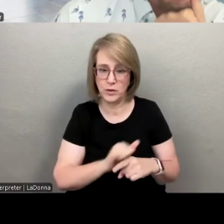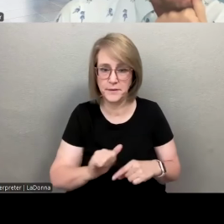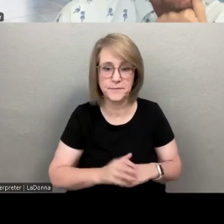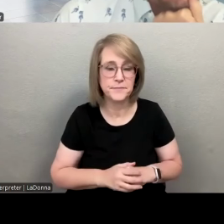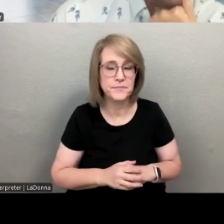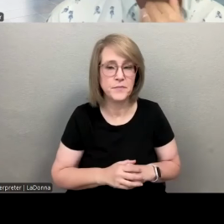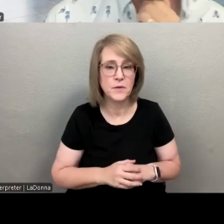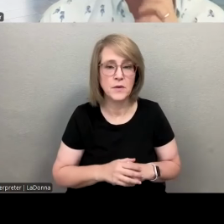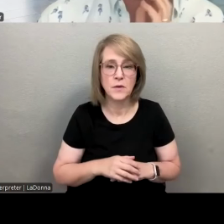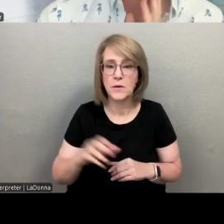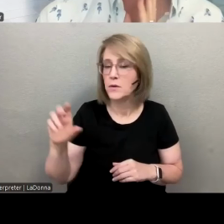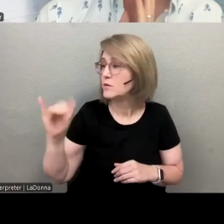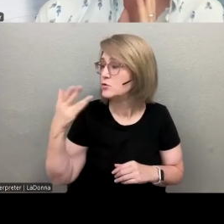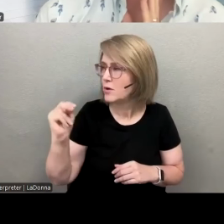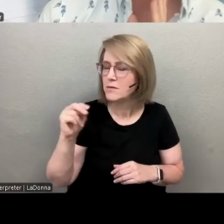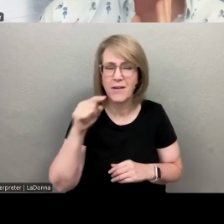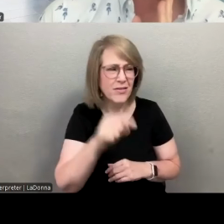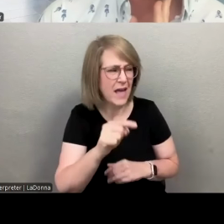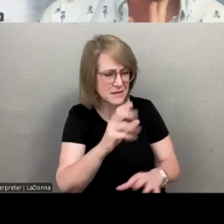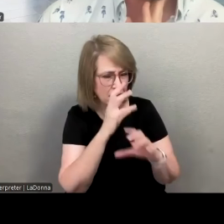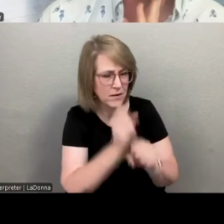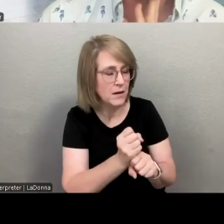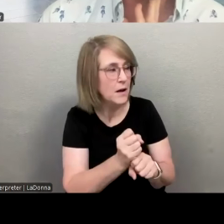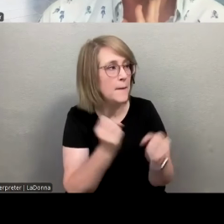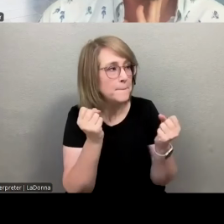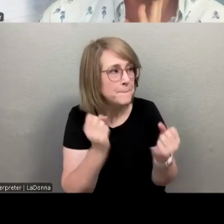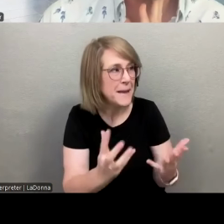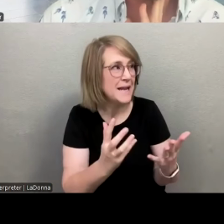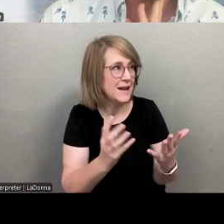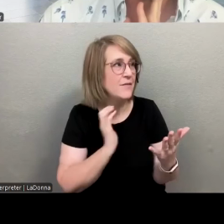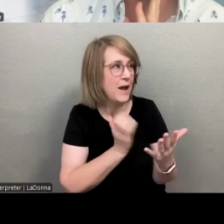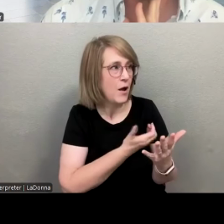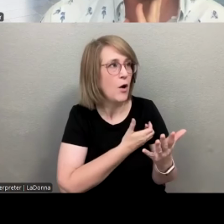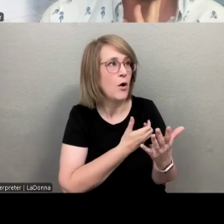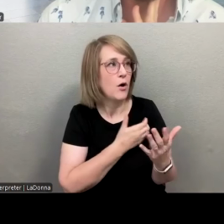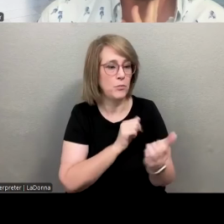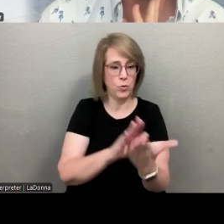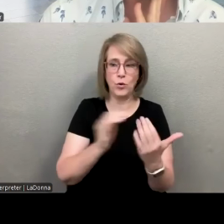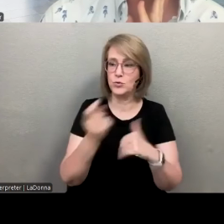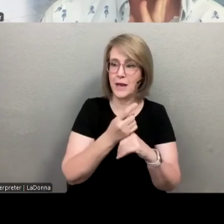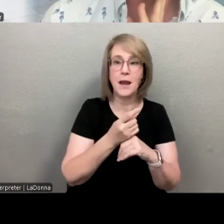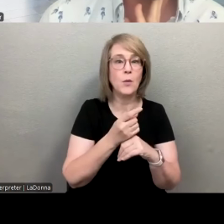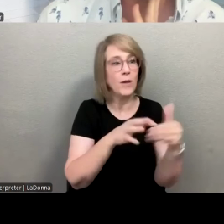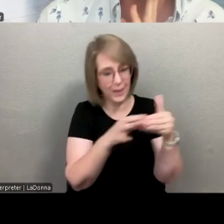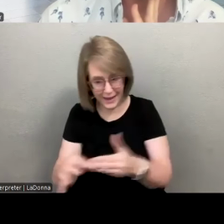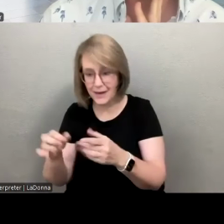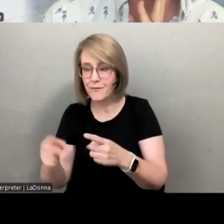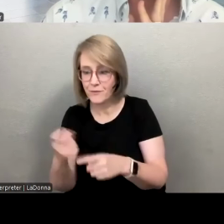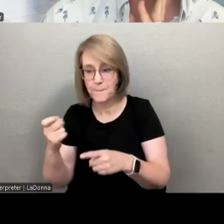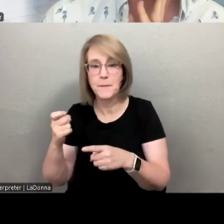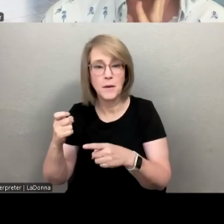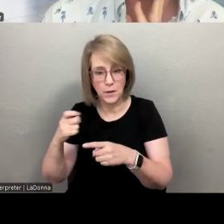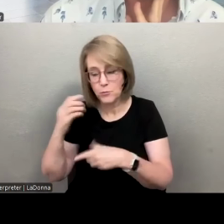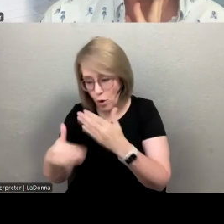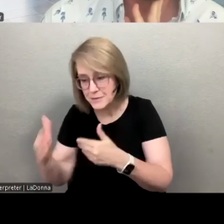National Suicide Prevention Lifeline and practice were informed by process and outcome research or evaluations that took years